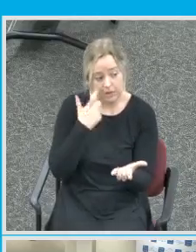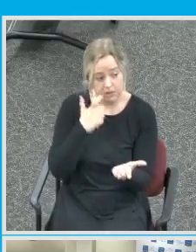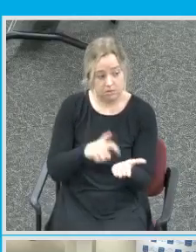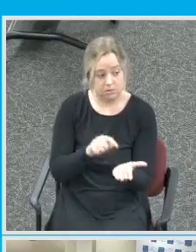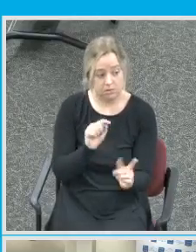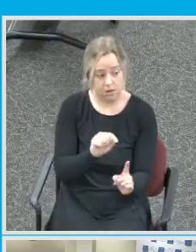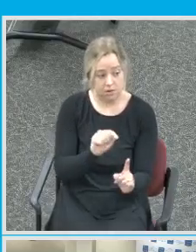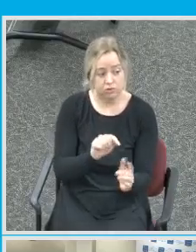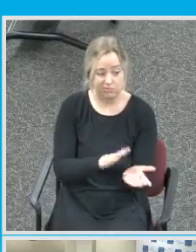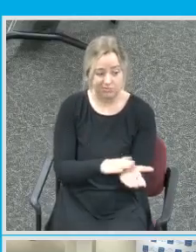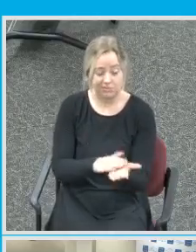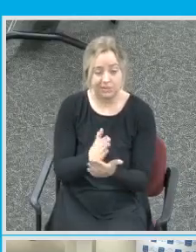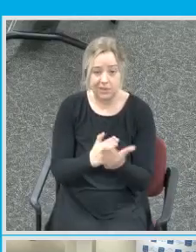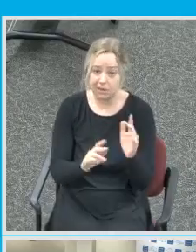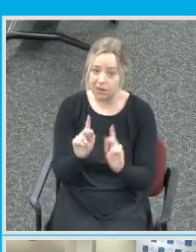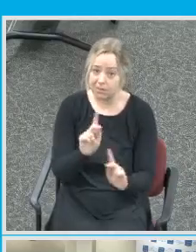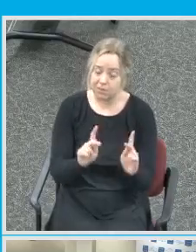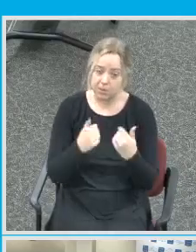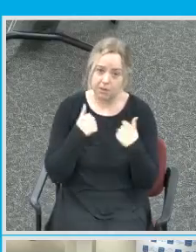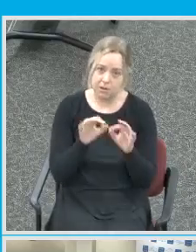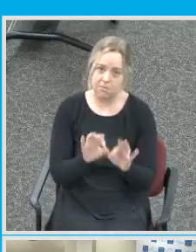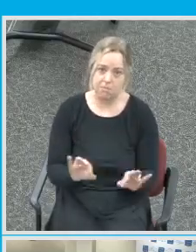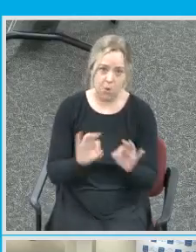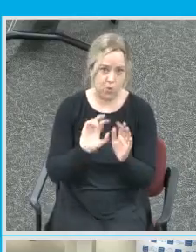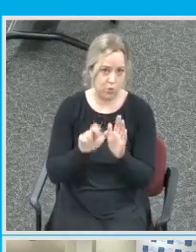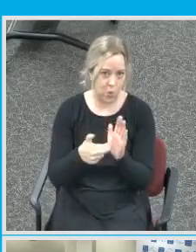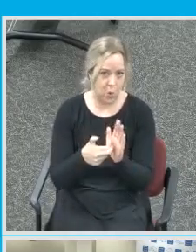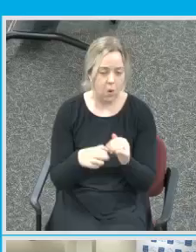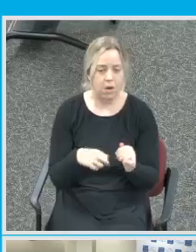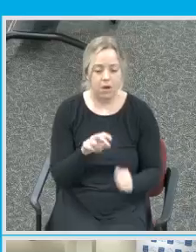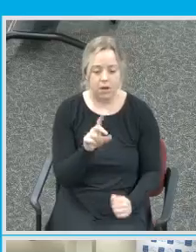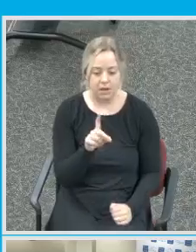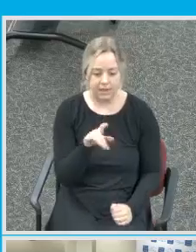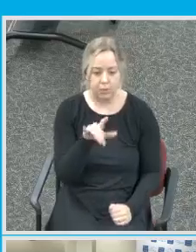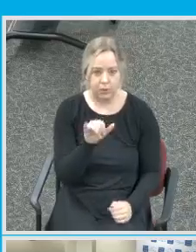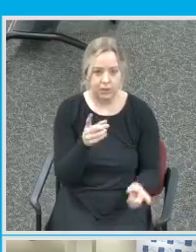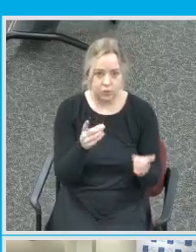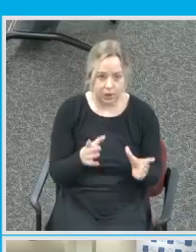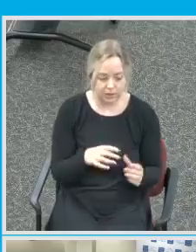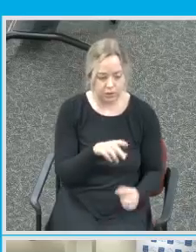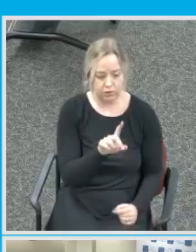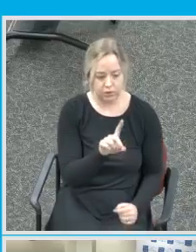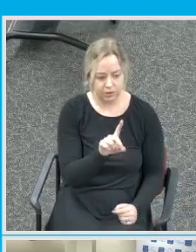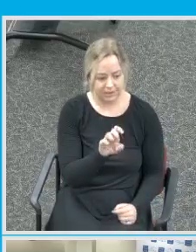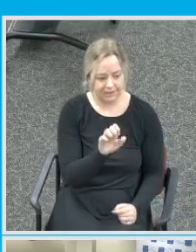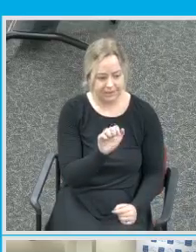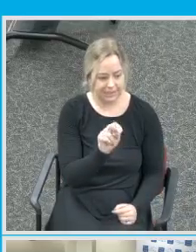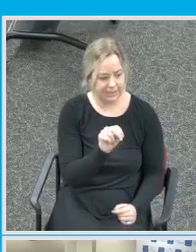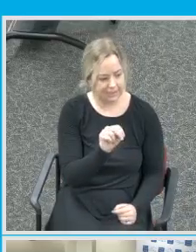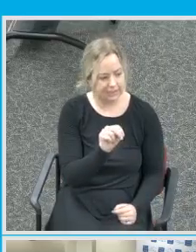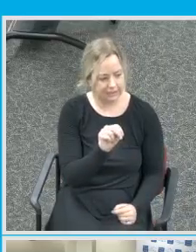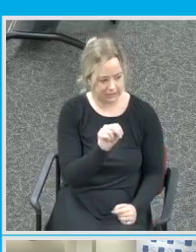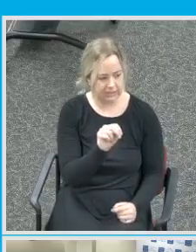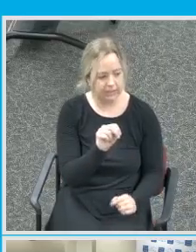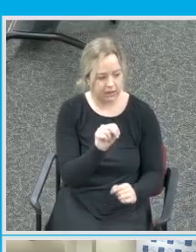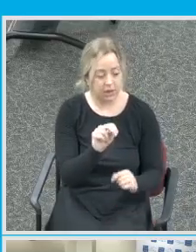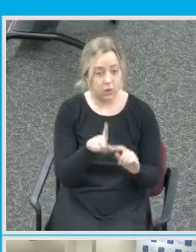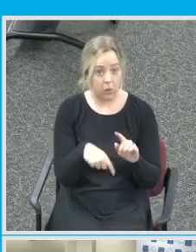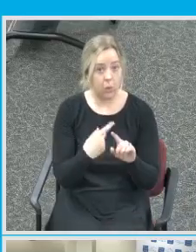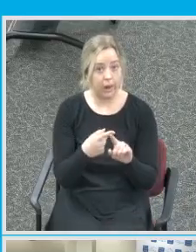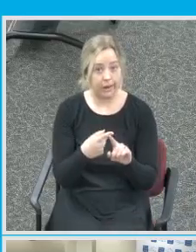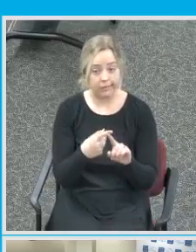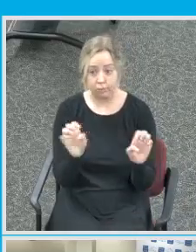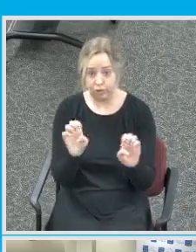that have played very roles in leadership. Our deputy director, Deanne Ryberg, is, you know, when there's an incident commander, I mean, oftentimes